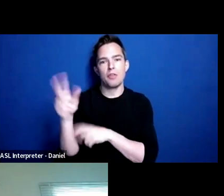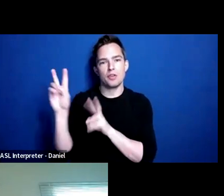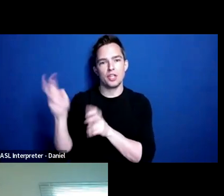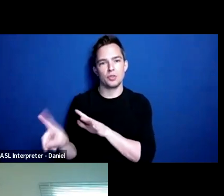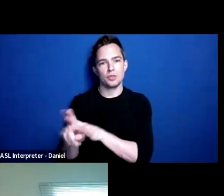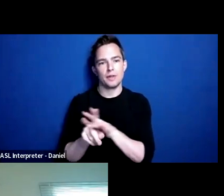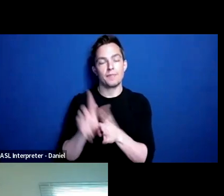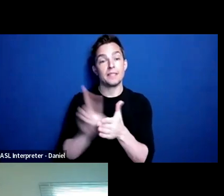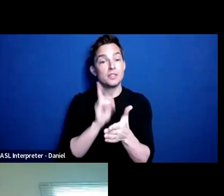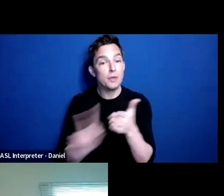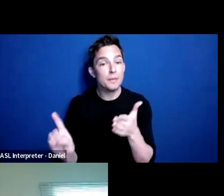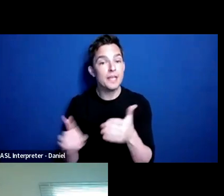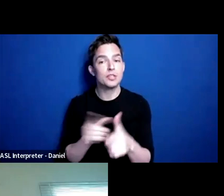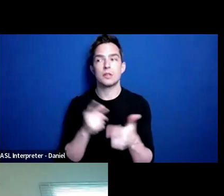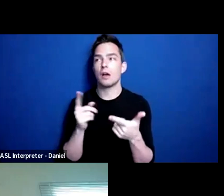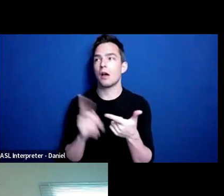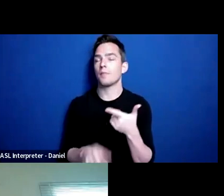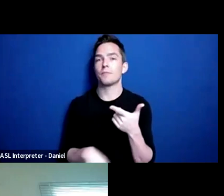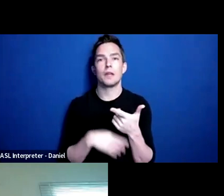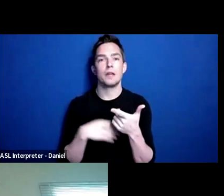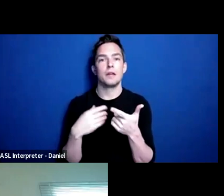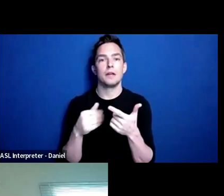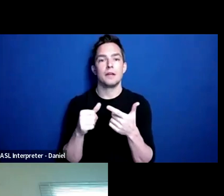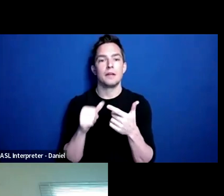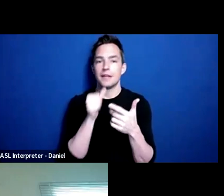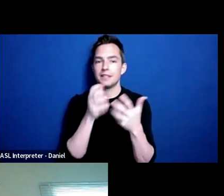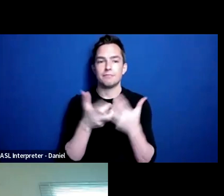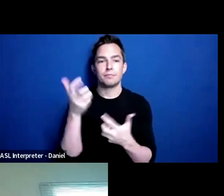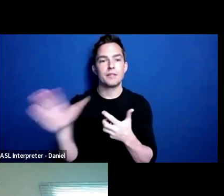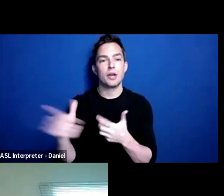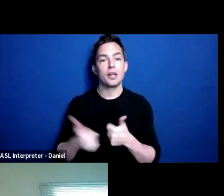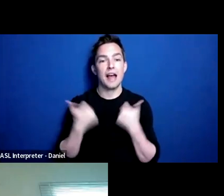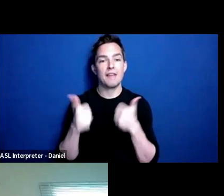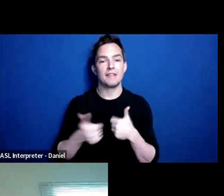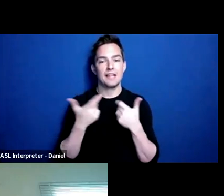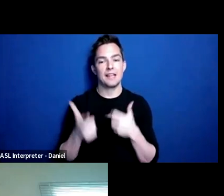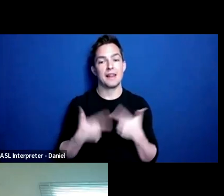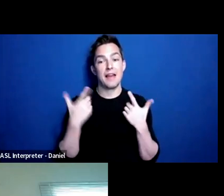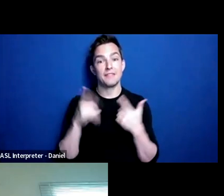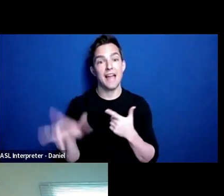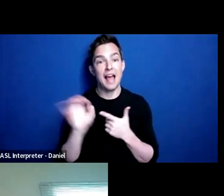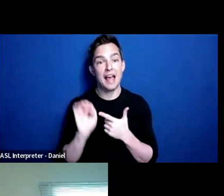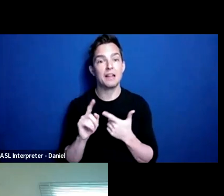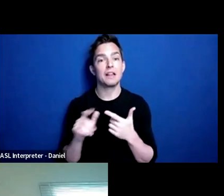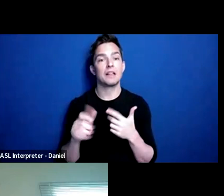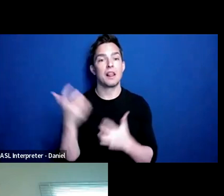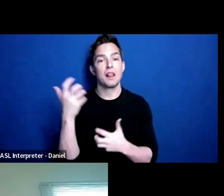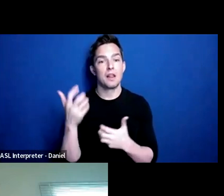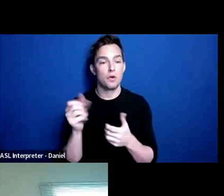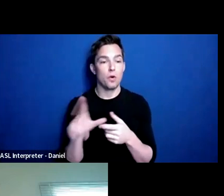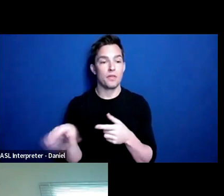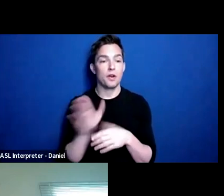it's discrimination, whether it's incongruence with their lives or lifestyles, whether it's the fact that they're